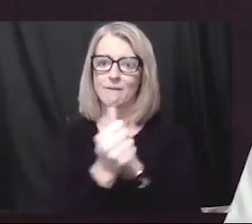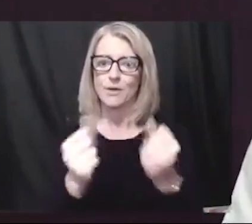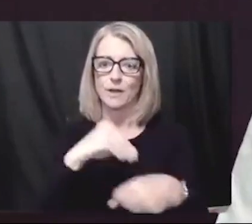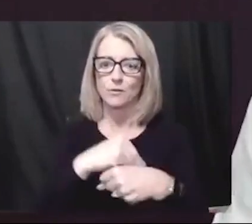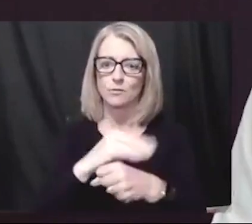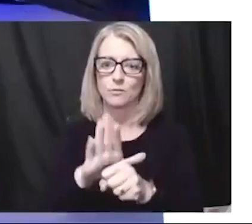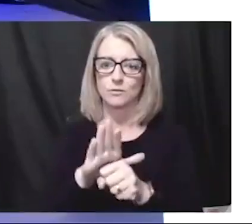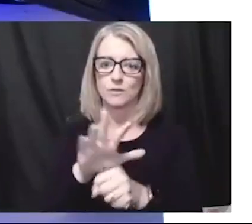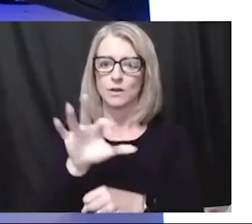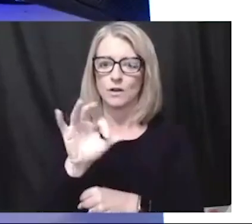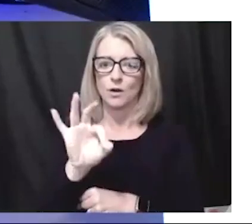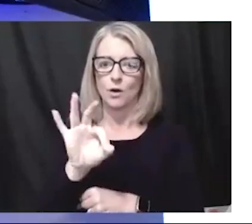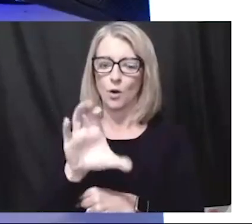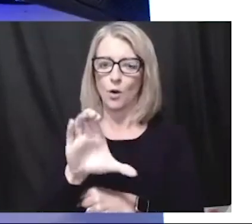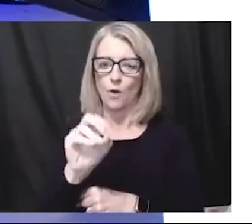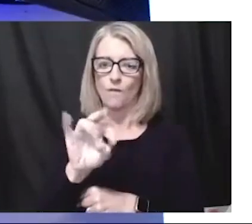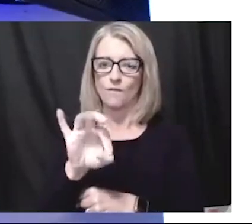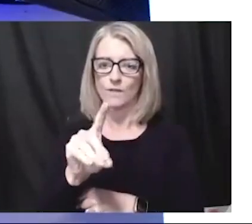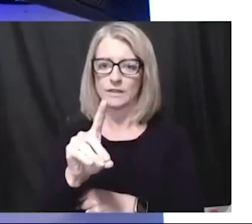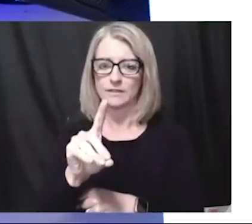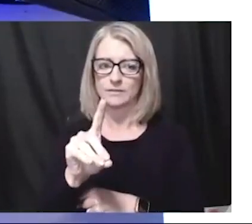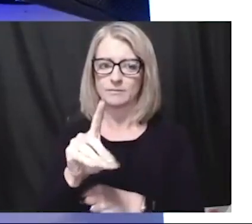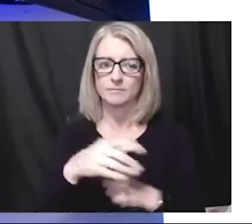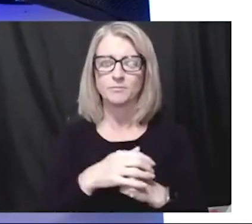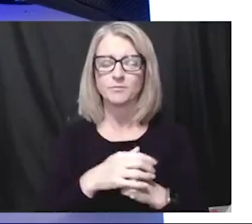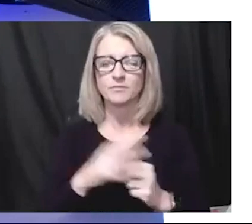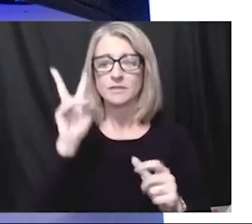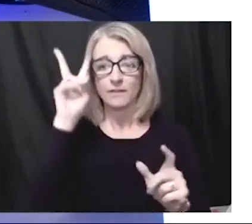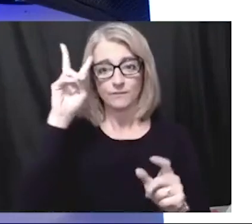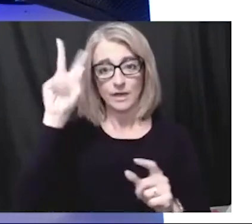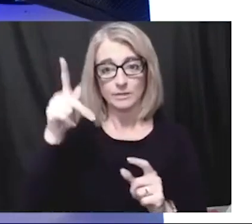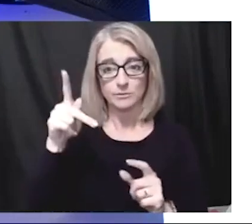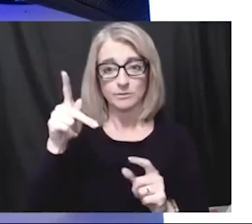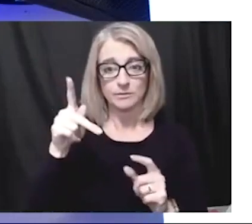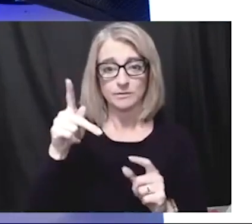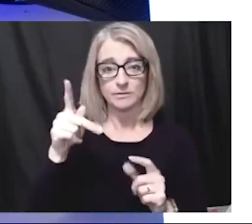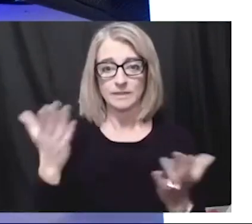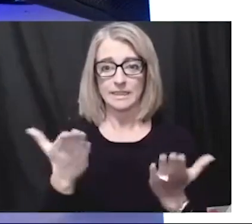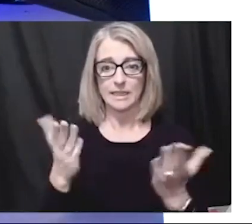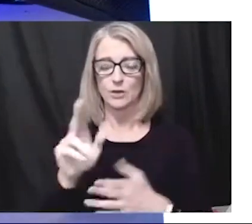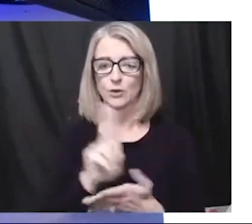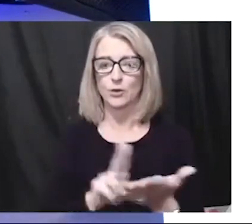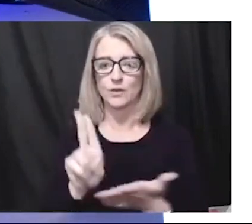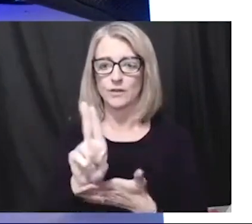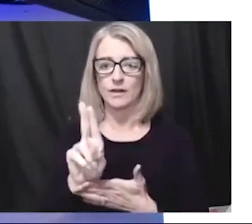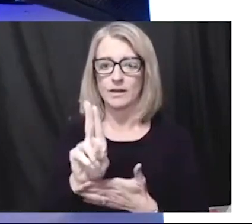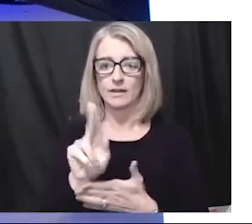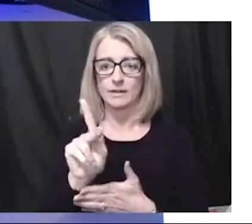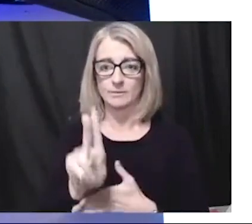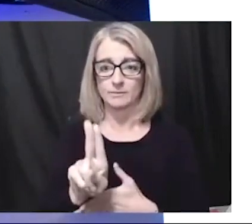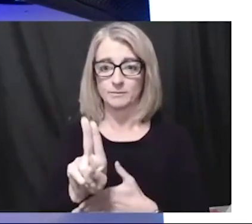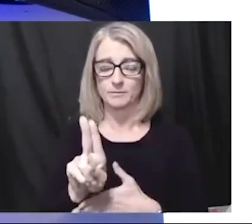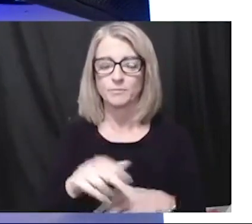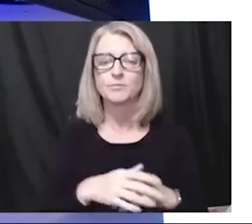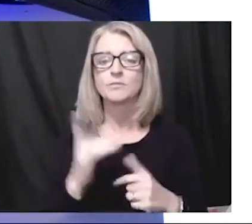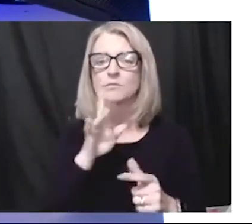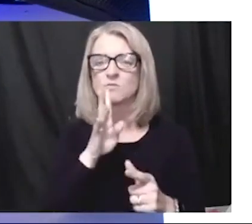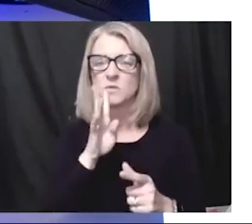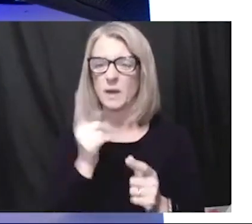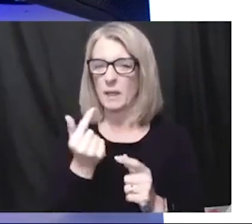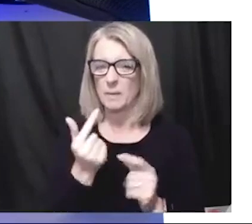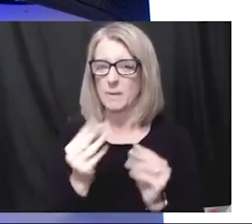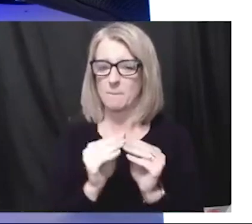today with me is Colette Lasack, Vice President of RevCycle here at the University of Kansas Health System. We will talk with her more in just a few minutes about the changes